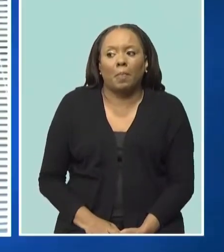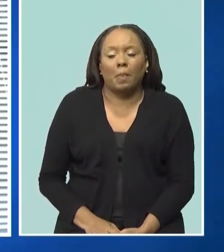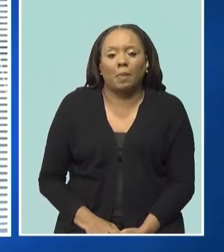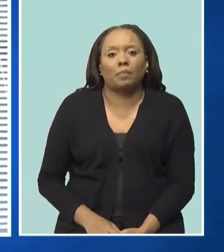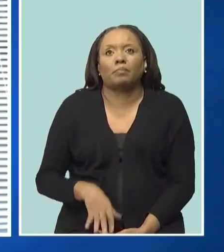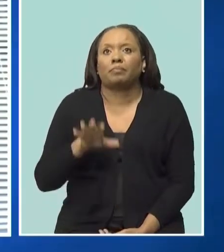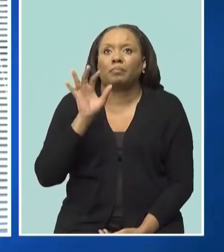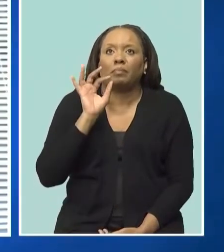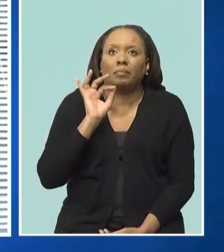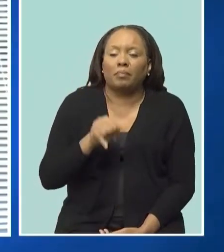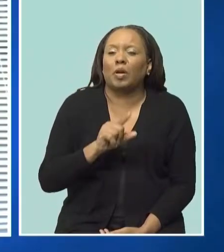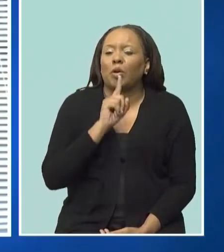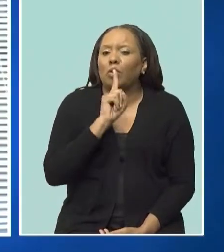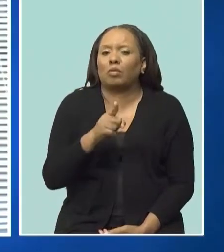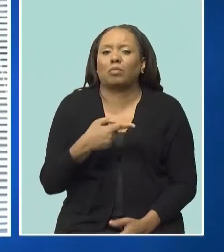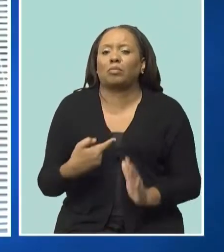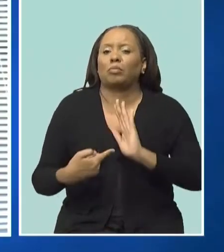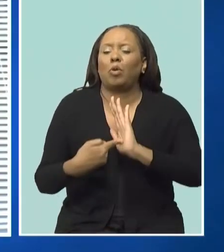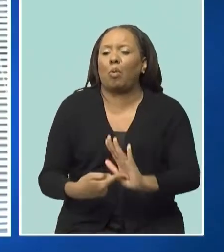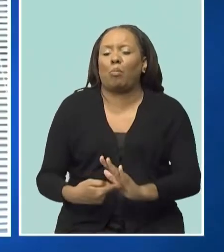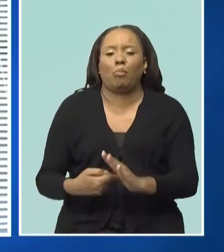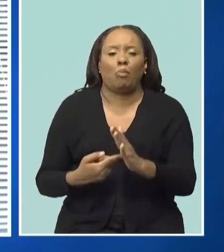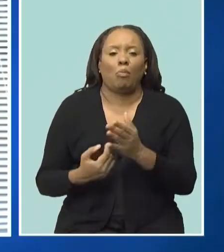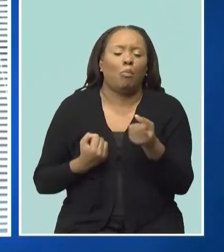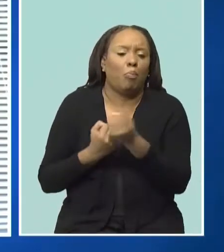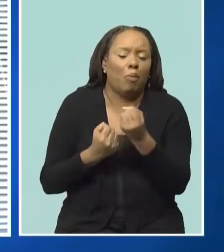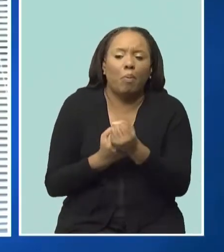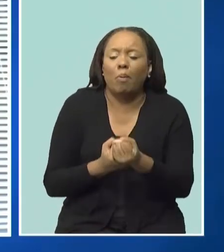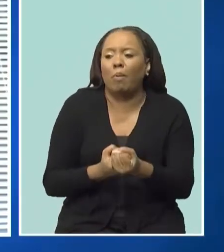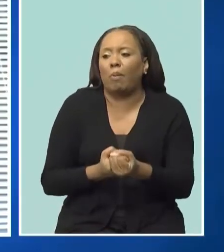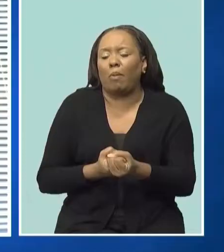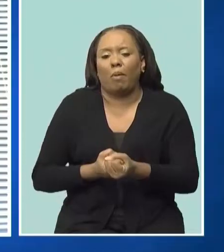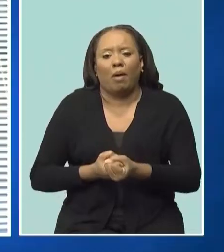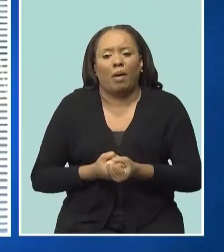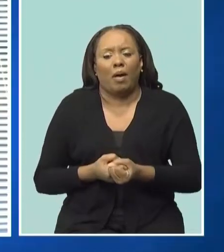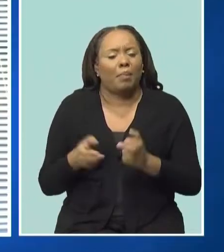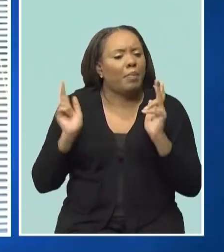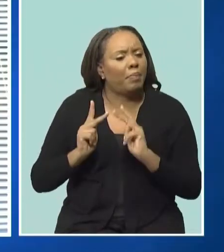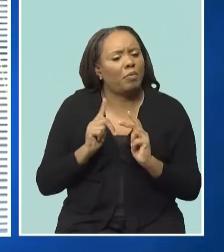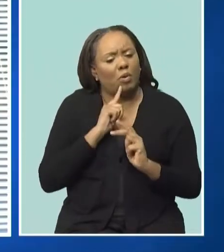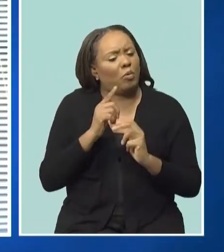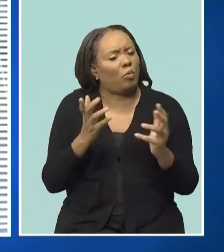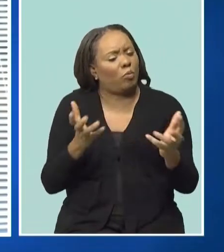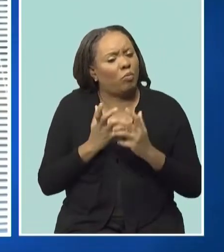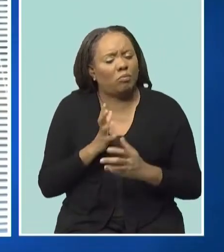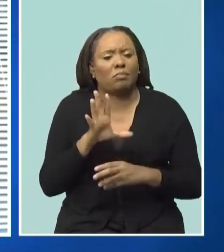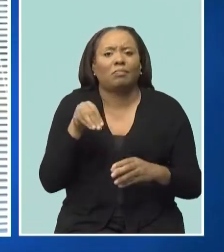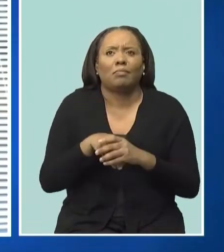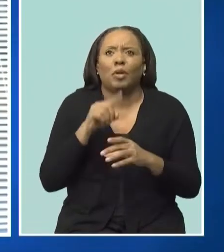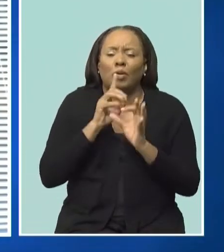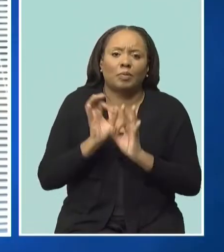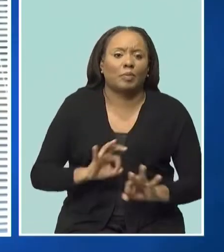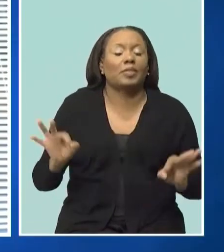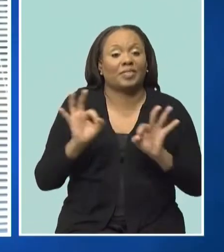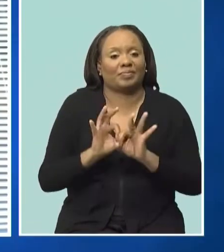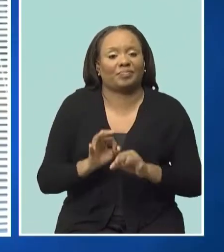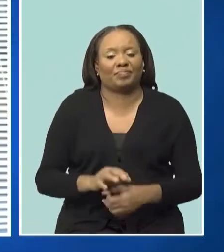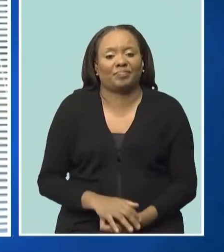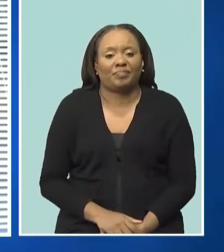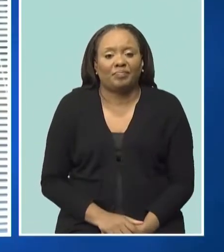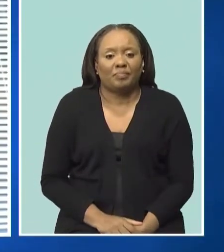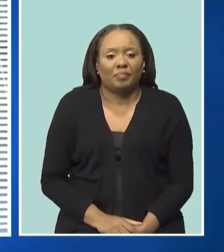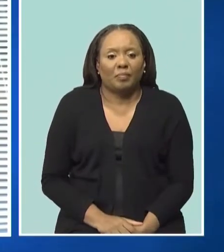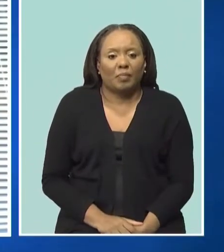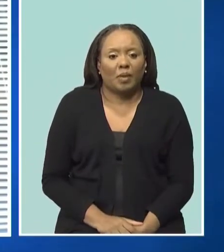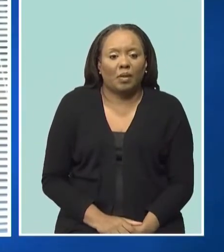that demonstration of support and outpouring of we want to be able to participate, I think is significant. I also as